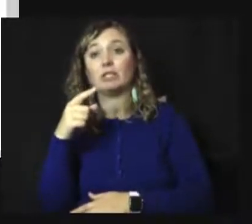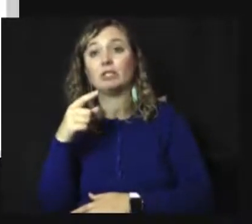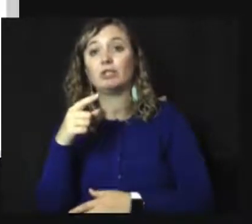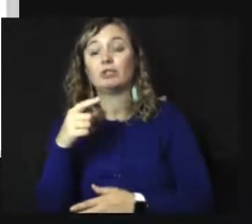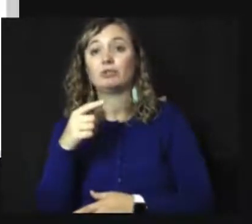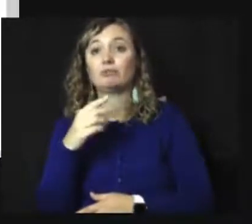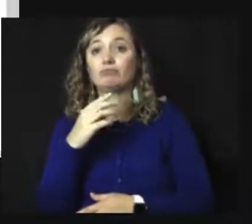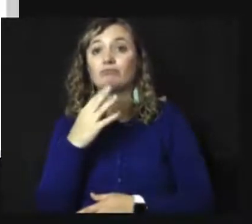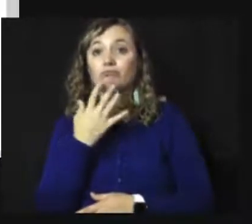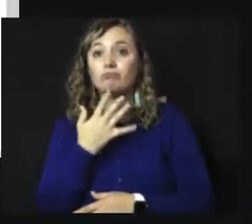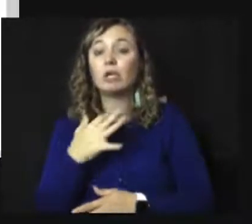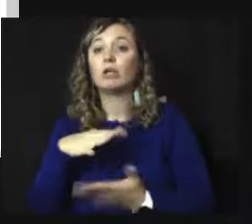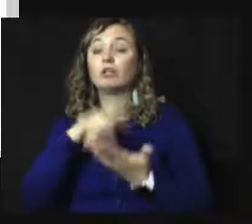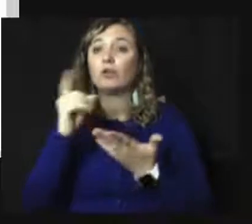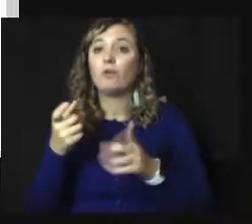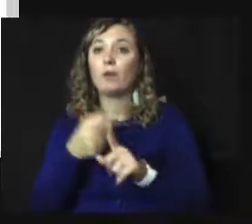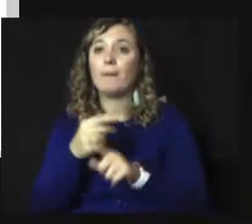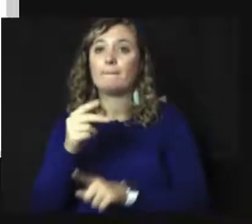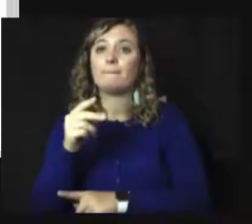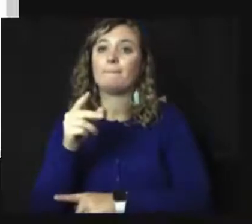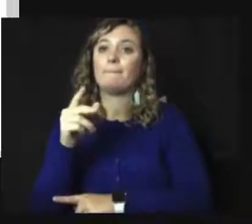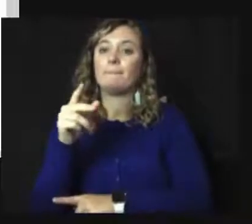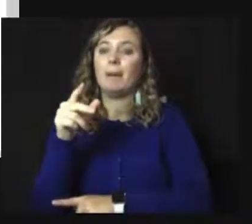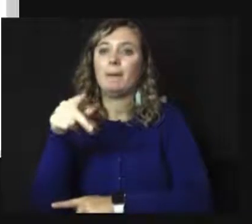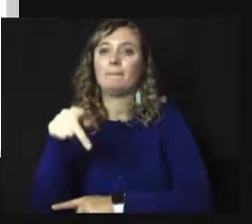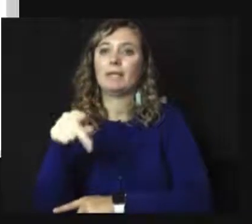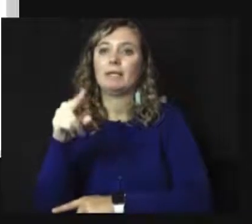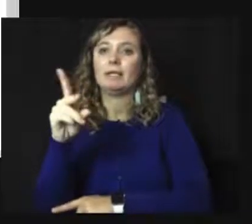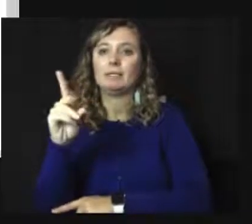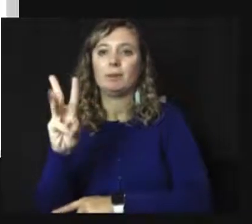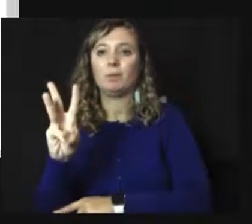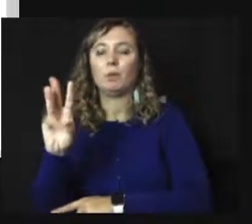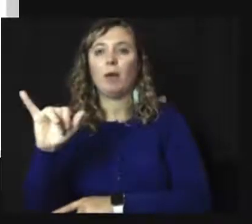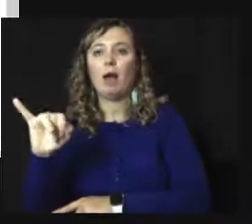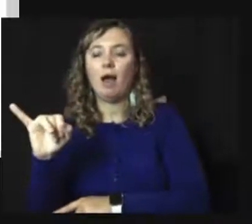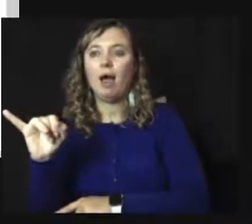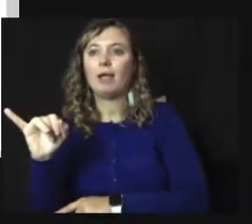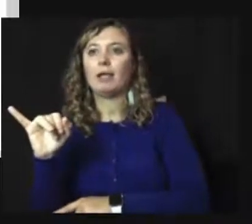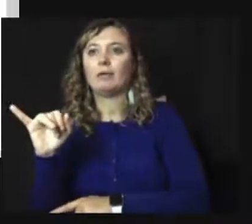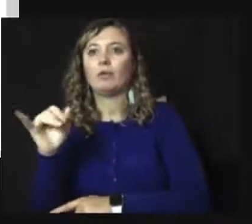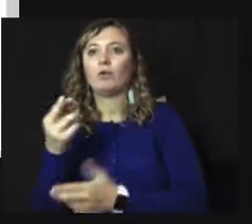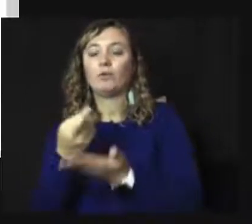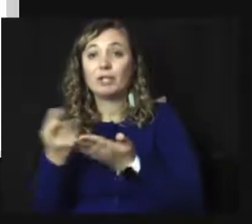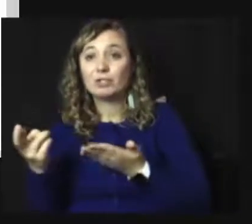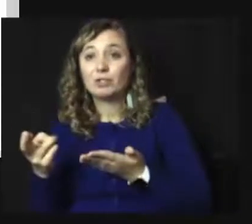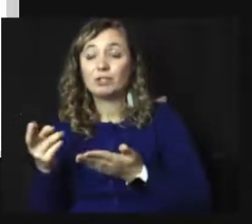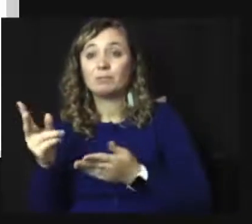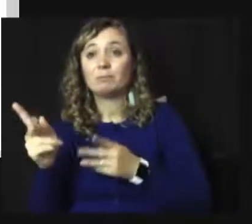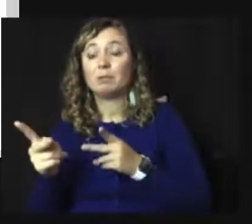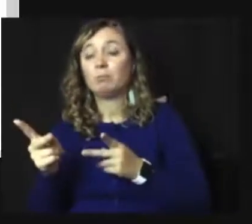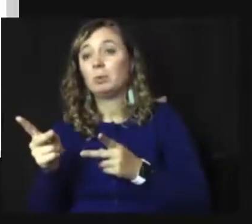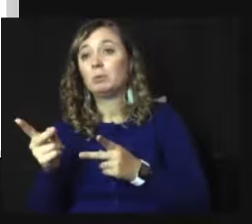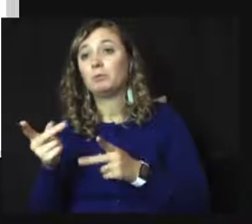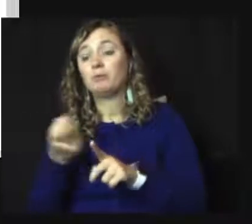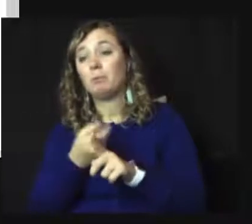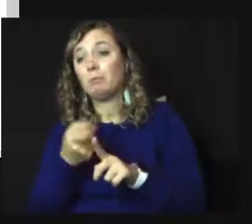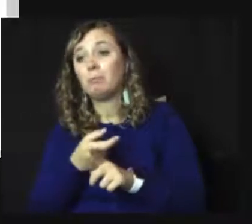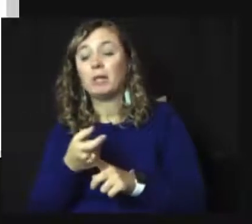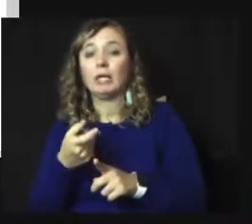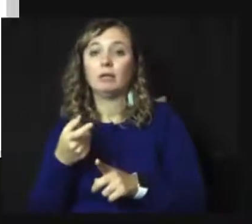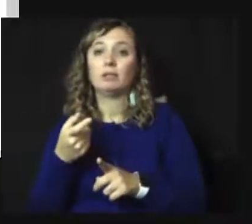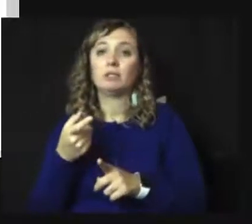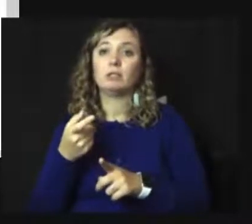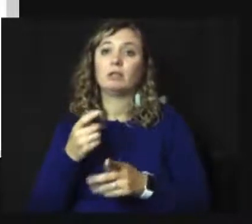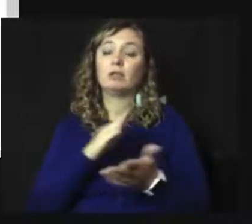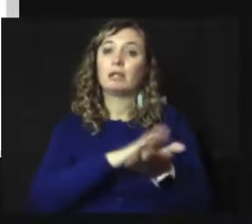times the resource people on campus, the people who work, either in the janitorial staff or the food services staff and those kind of